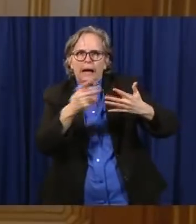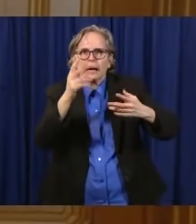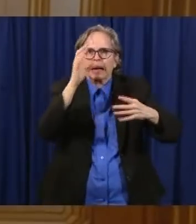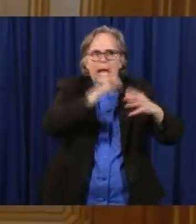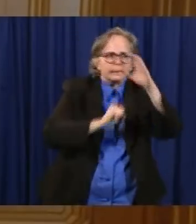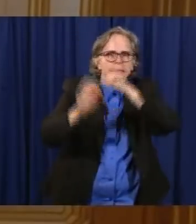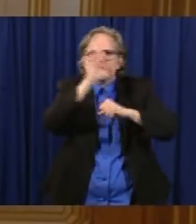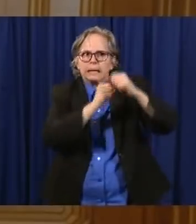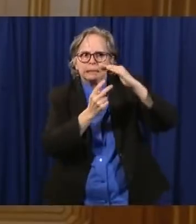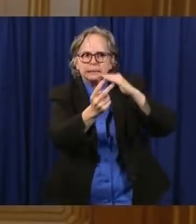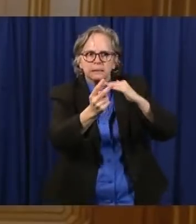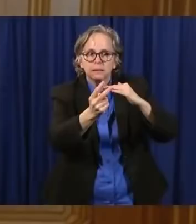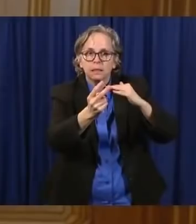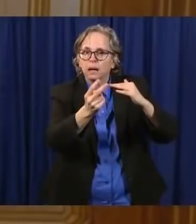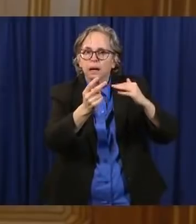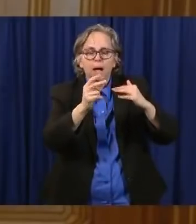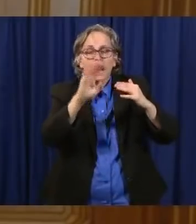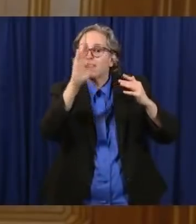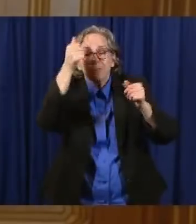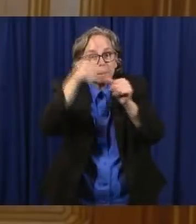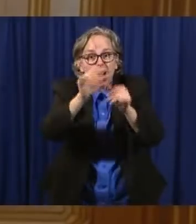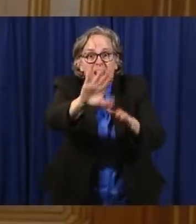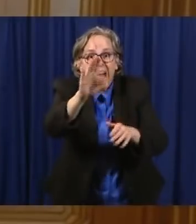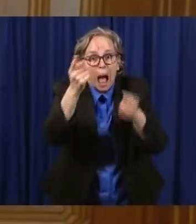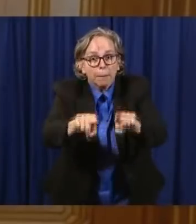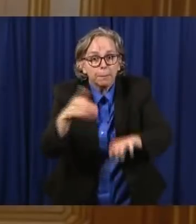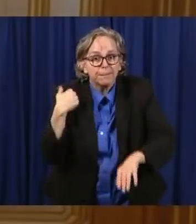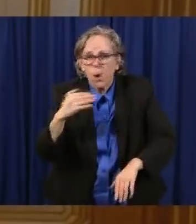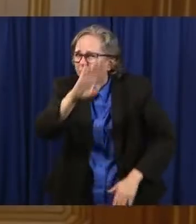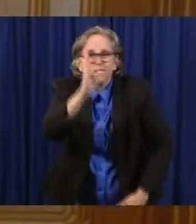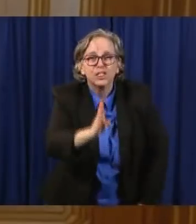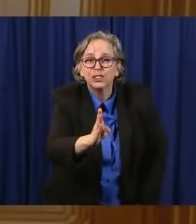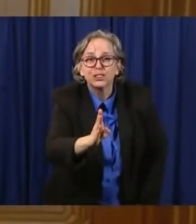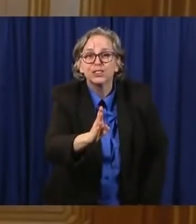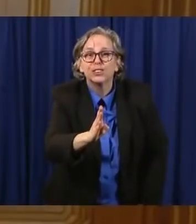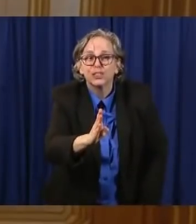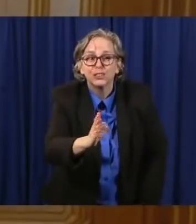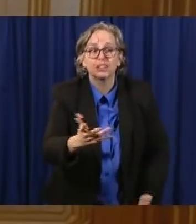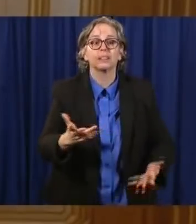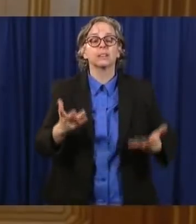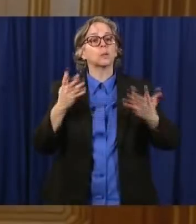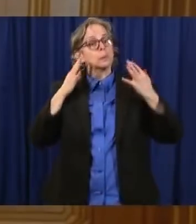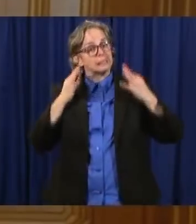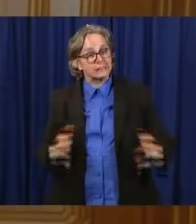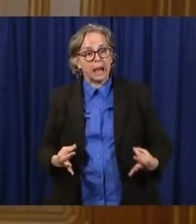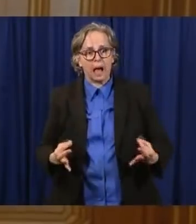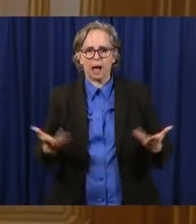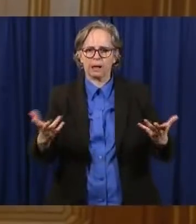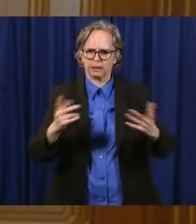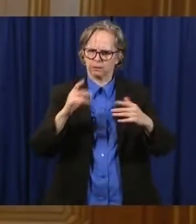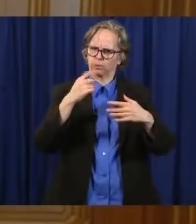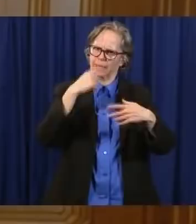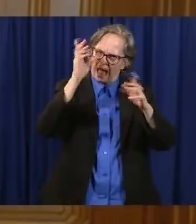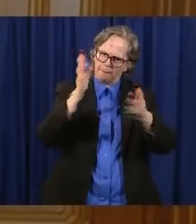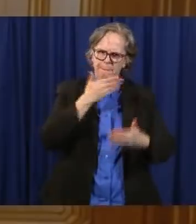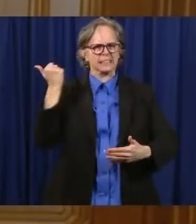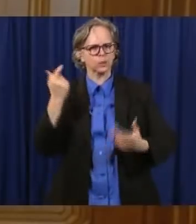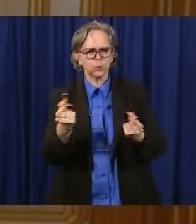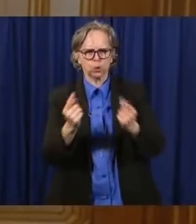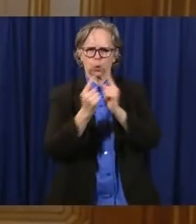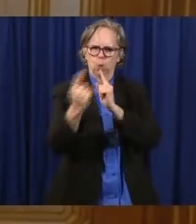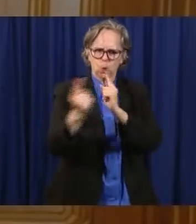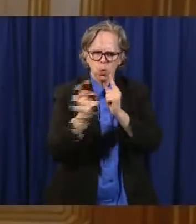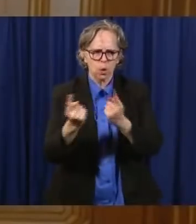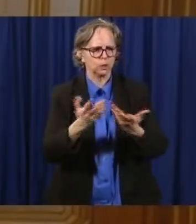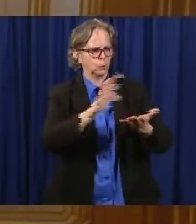happened, what Ohioans would do in regard to social distancing and keeping apart and staying